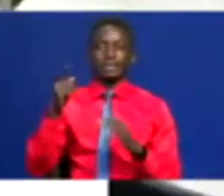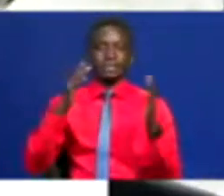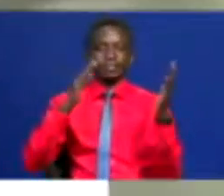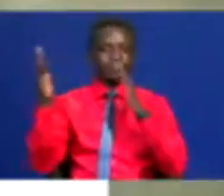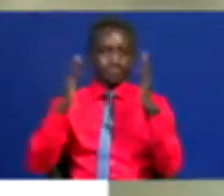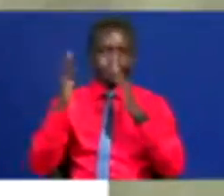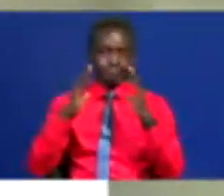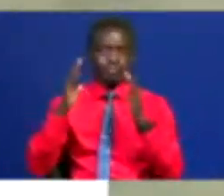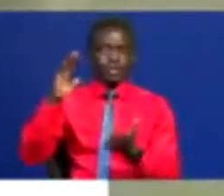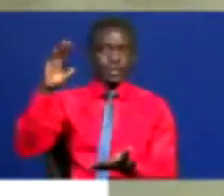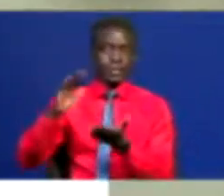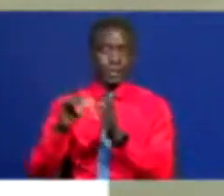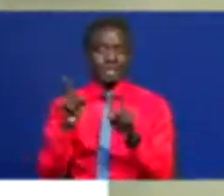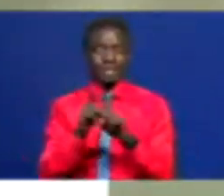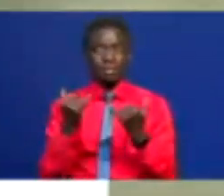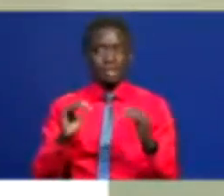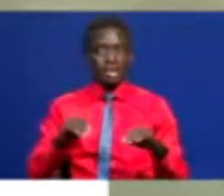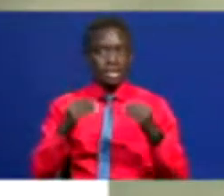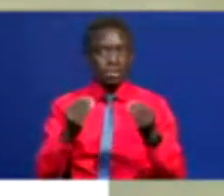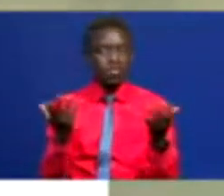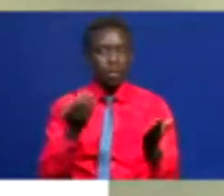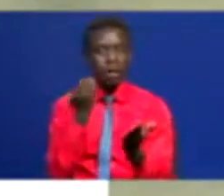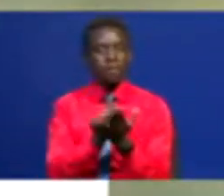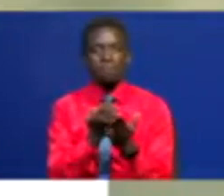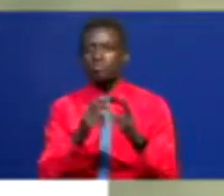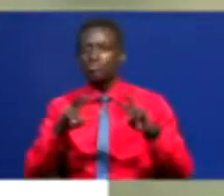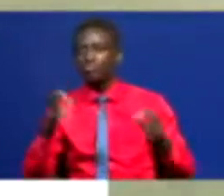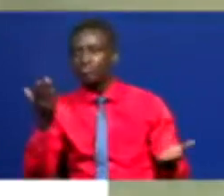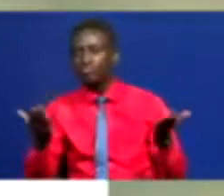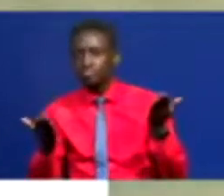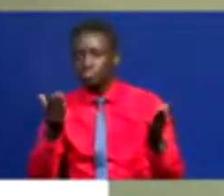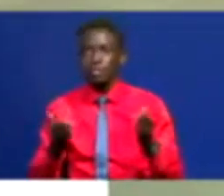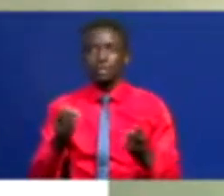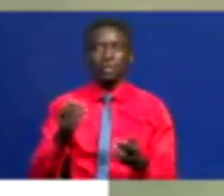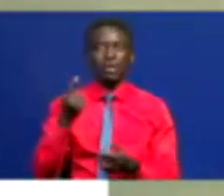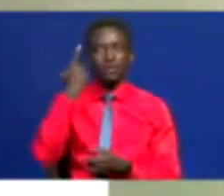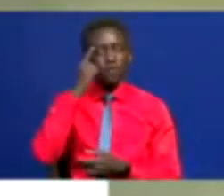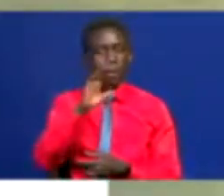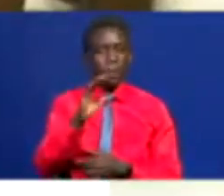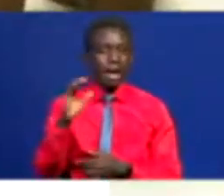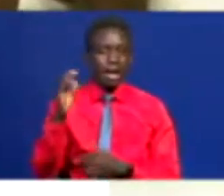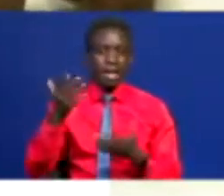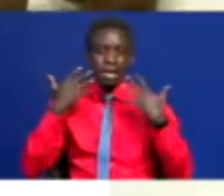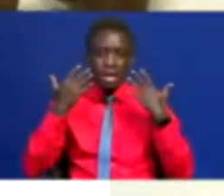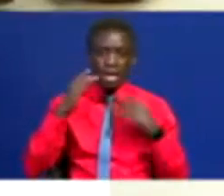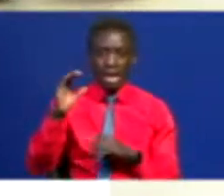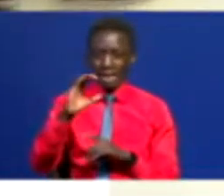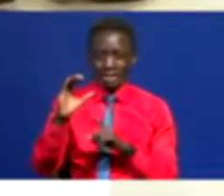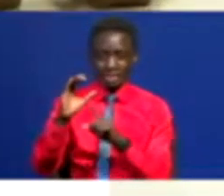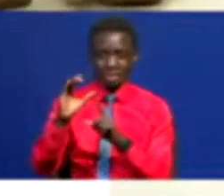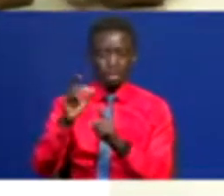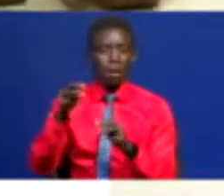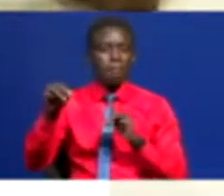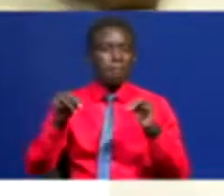airports, offers an impartial evaluation, measuring and rewarding airports for their carbon management efforts. It strives to